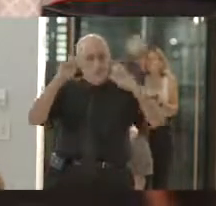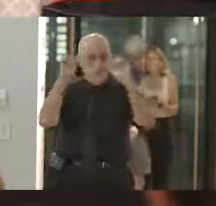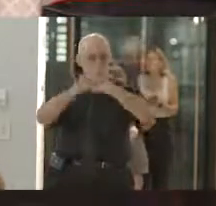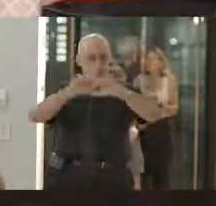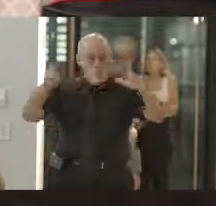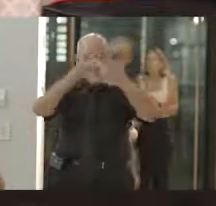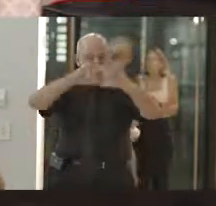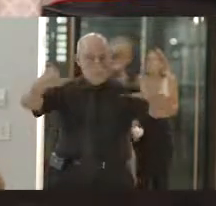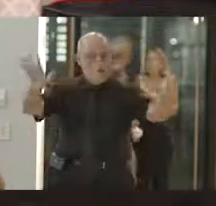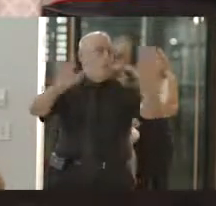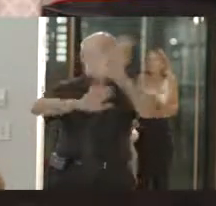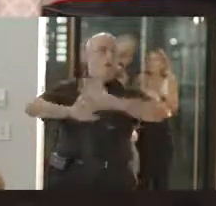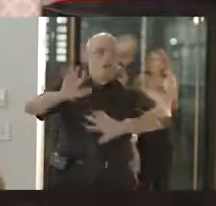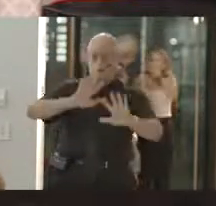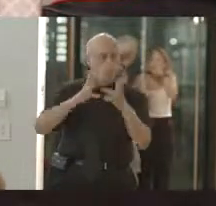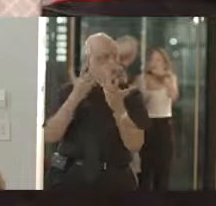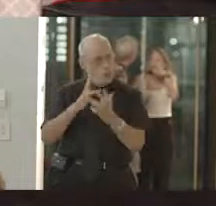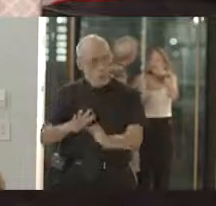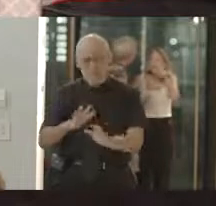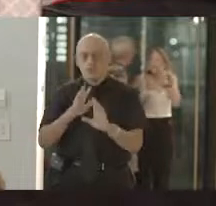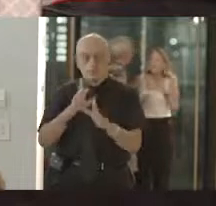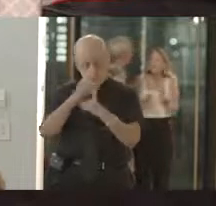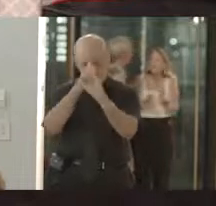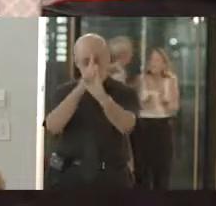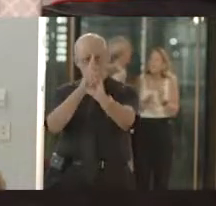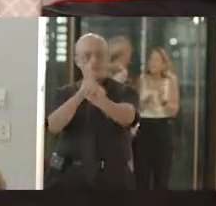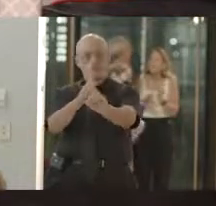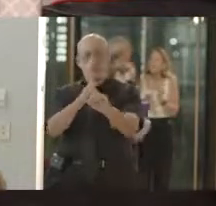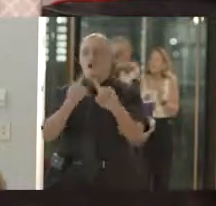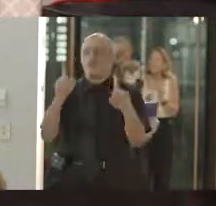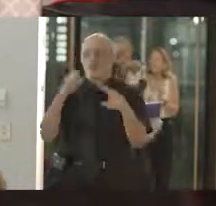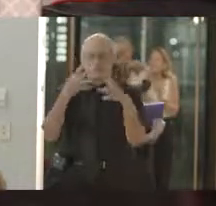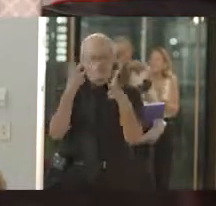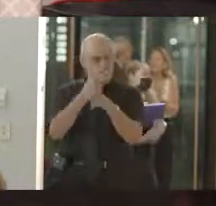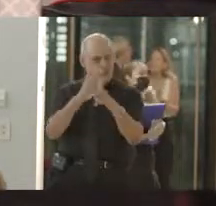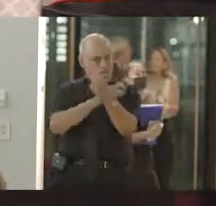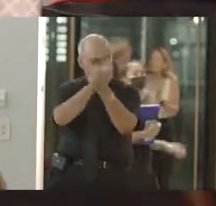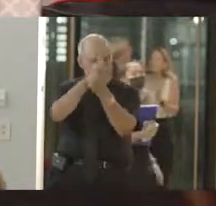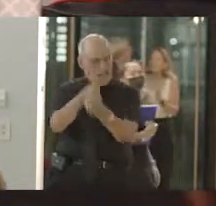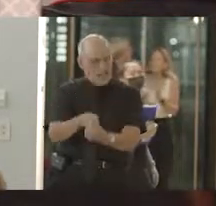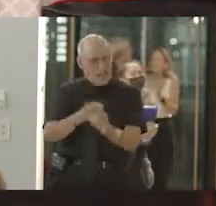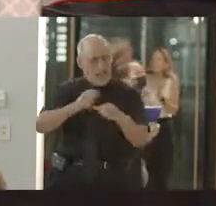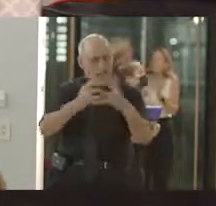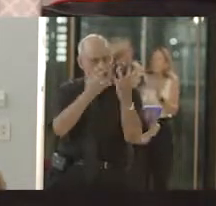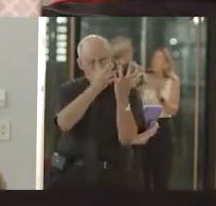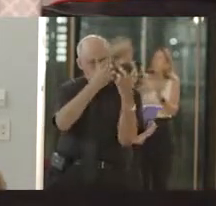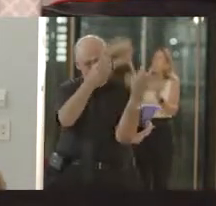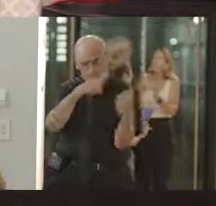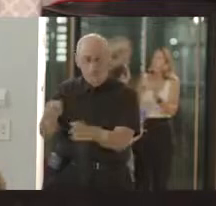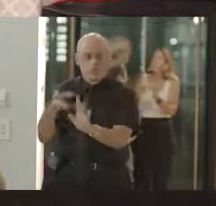one spot or all at once is going to be very important. We haven't sorted out exactly how that rolls out just